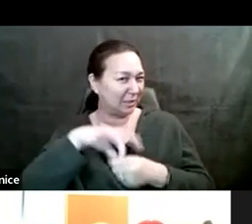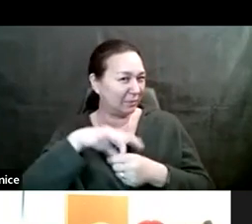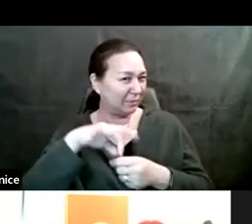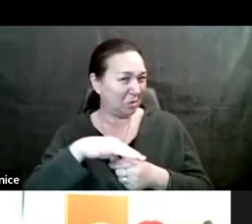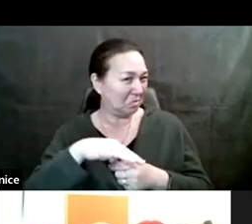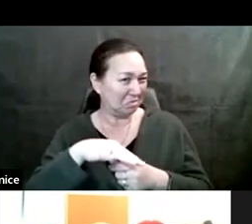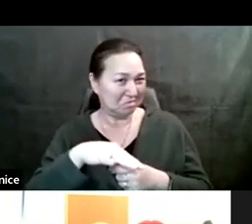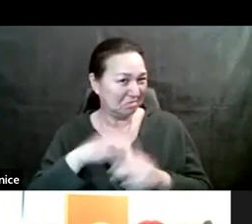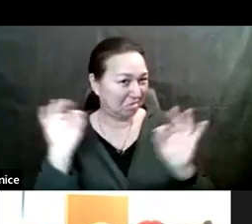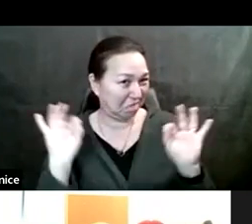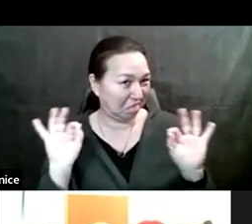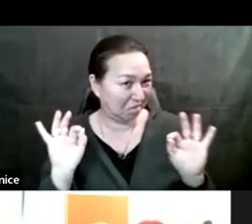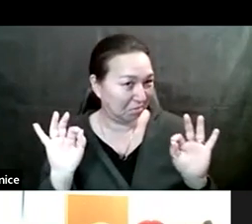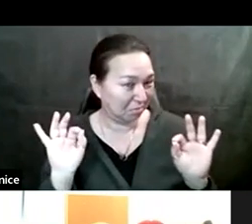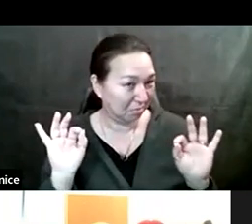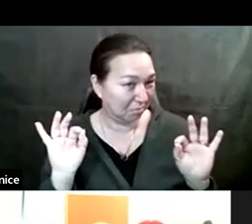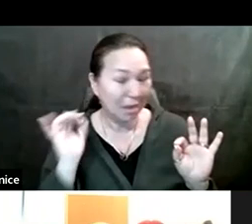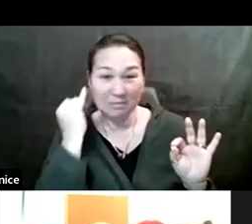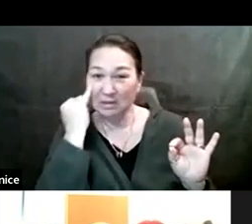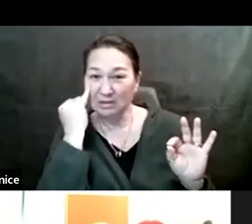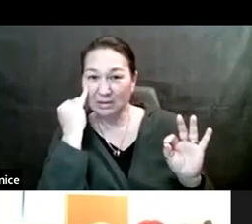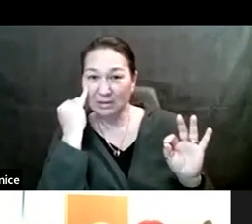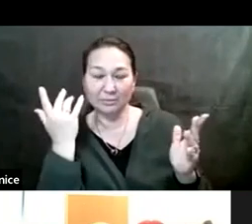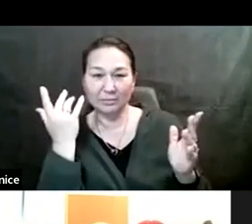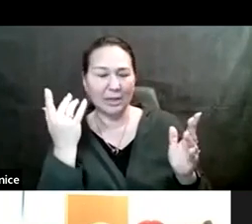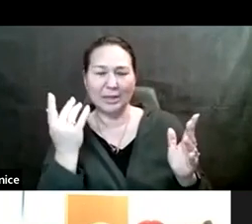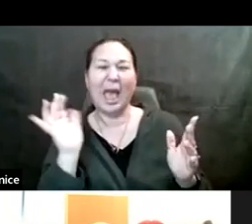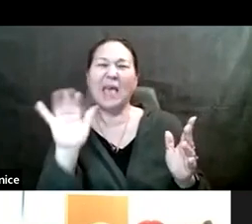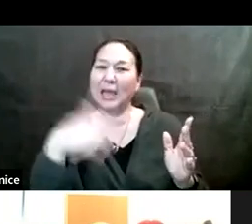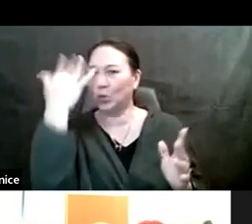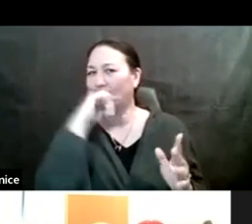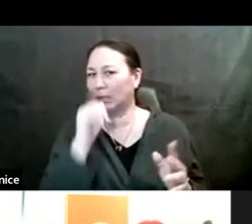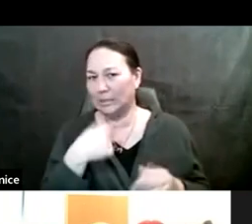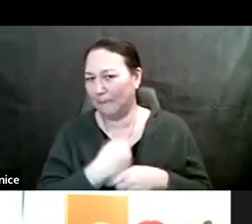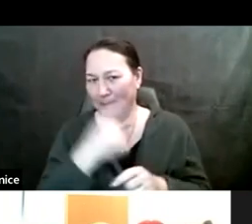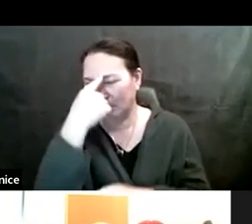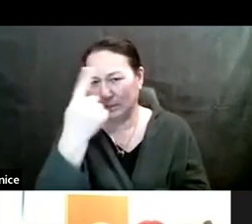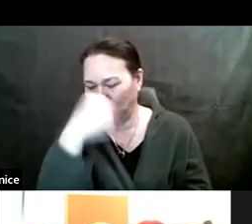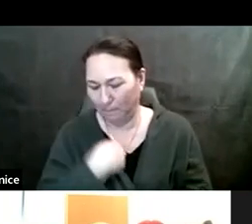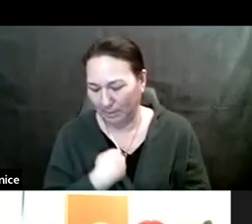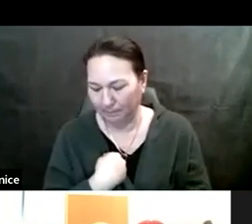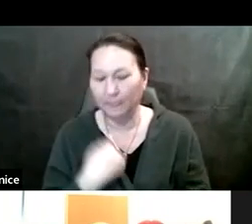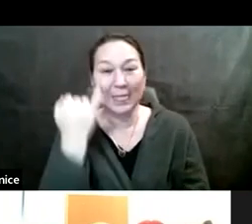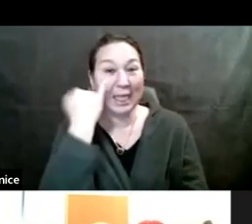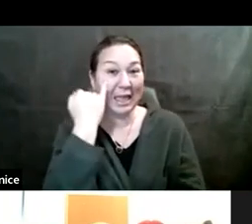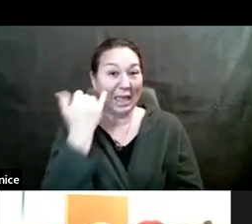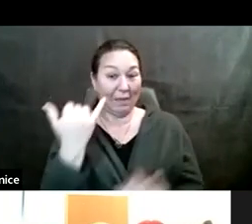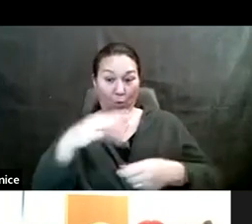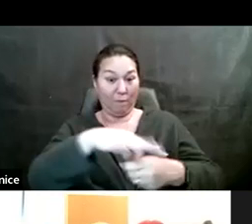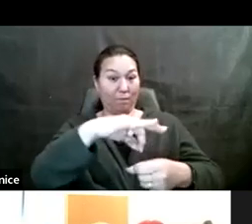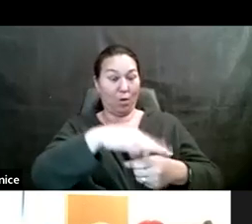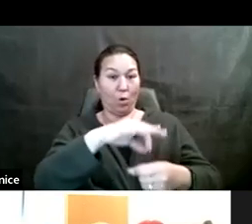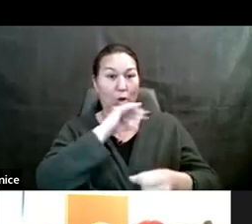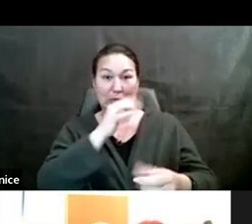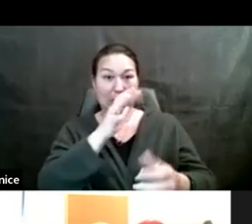because if you which is why it doesn't make sense to me like if you vote tonight and it doesn't